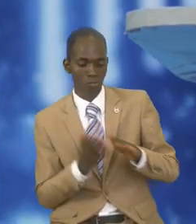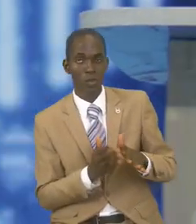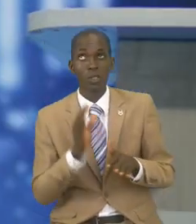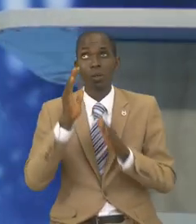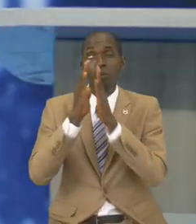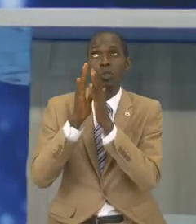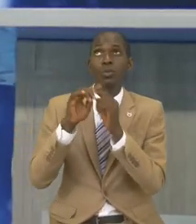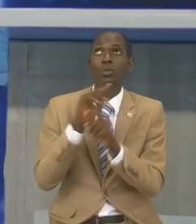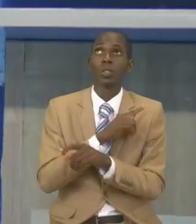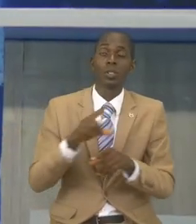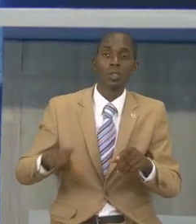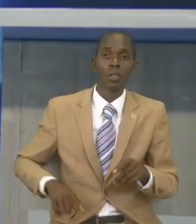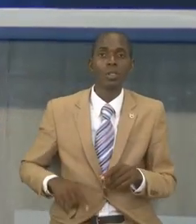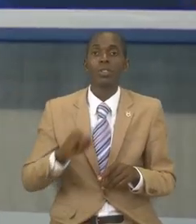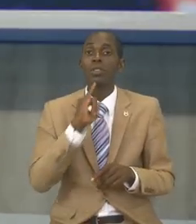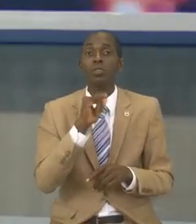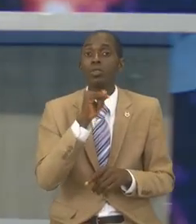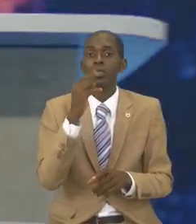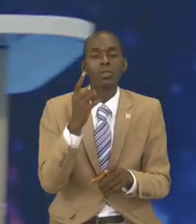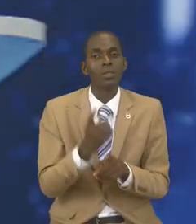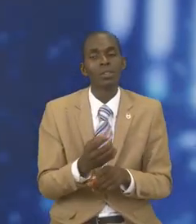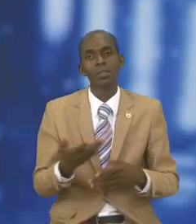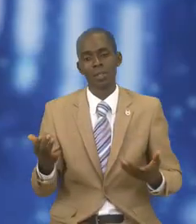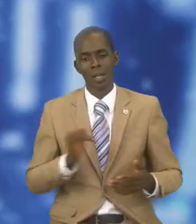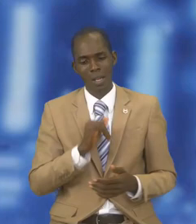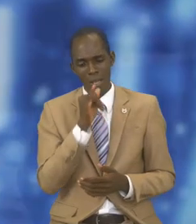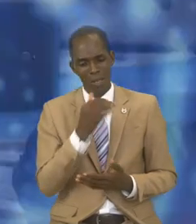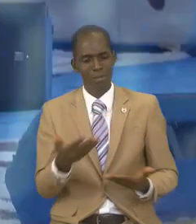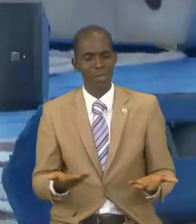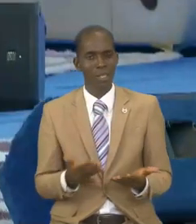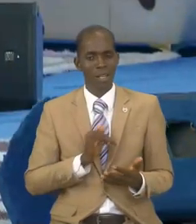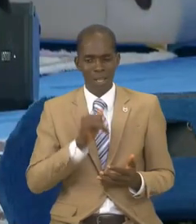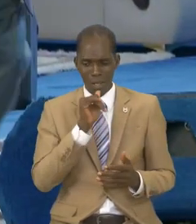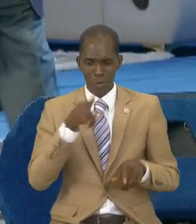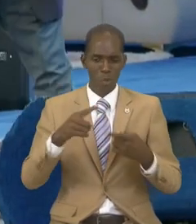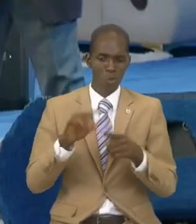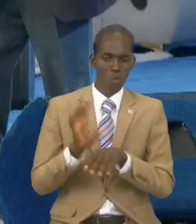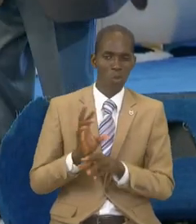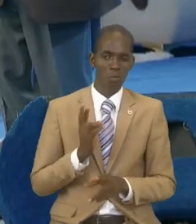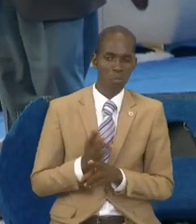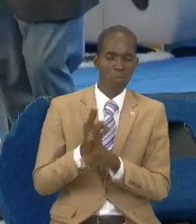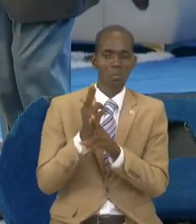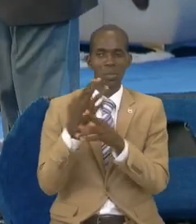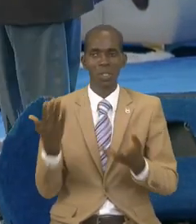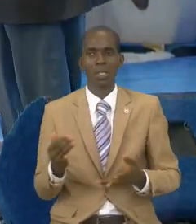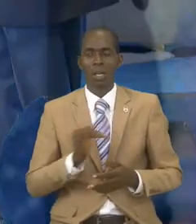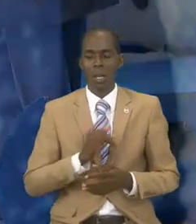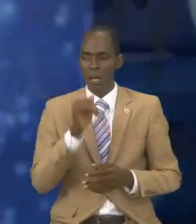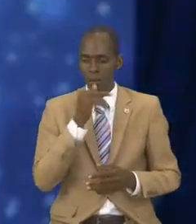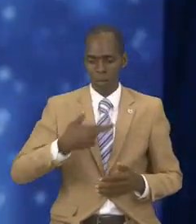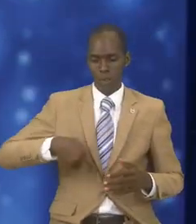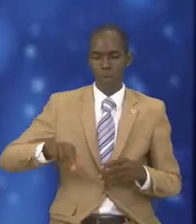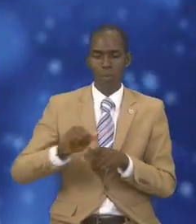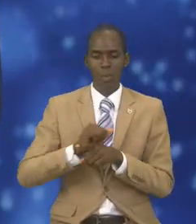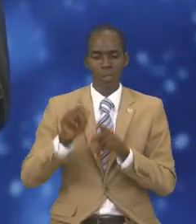face of the Lord. It's not just, you know, I'm still here, a church goer, I'm still here, a religious fellow. No, he